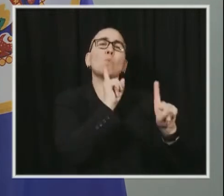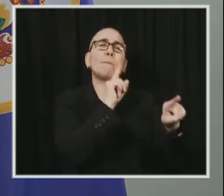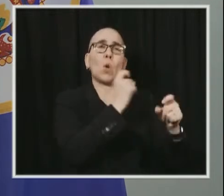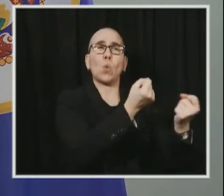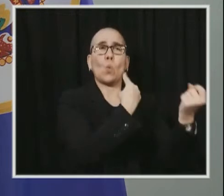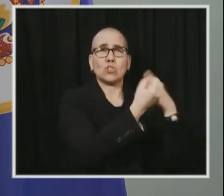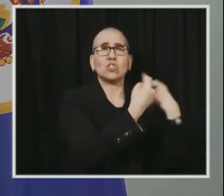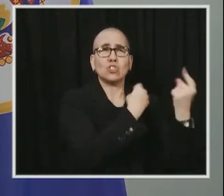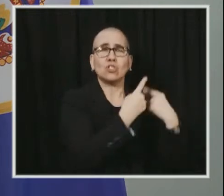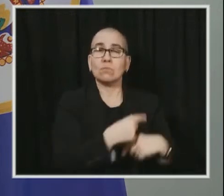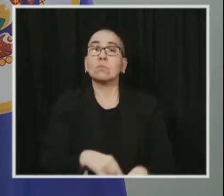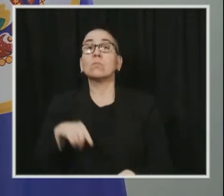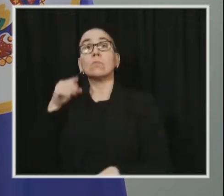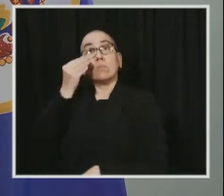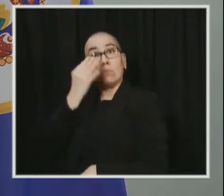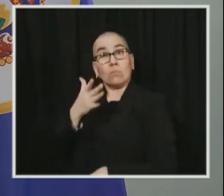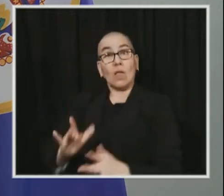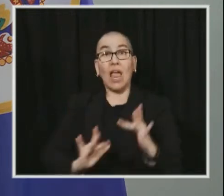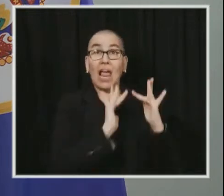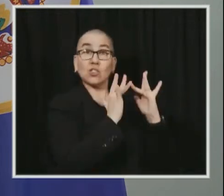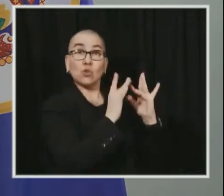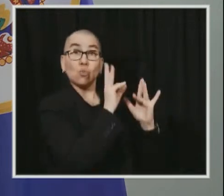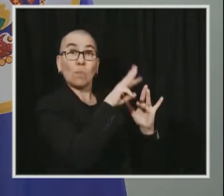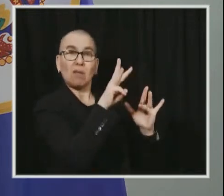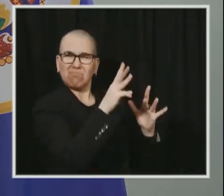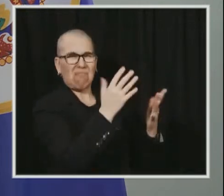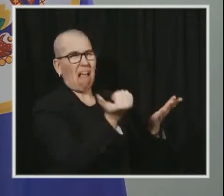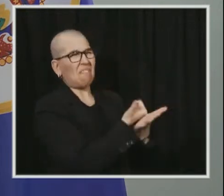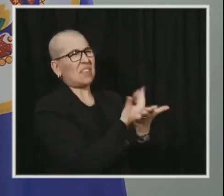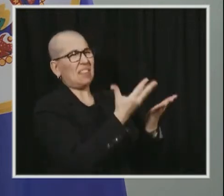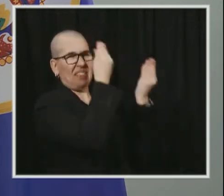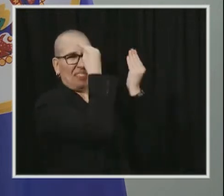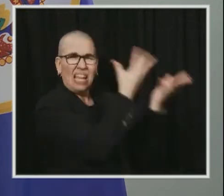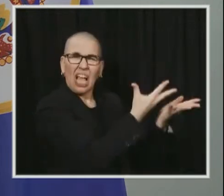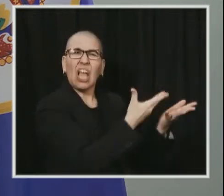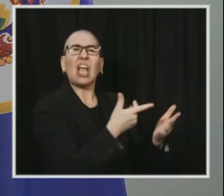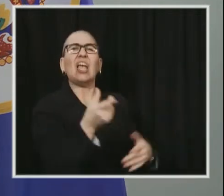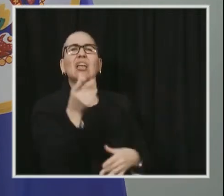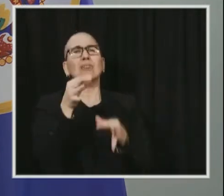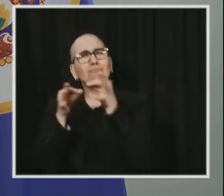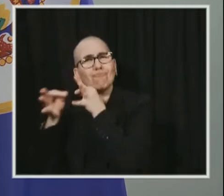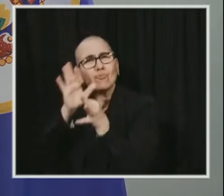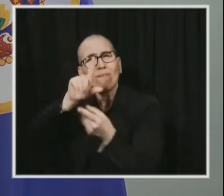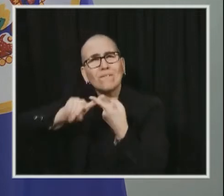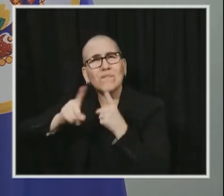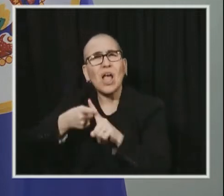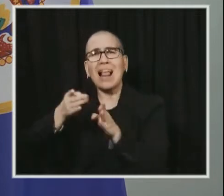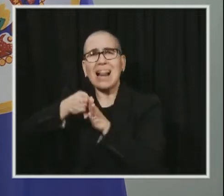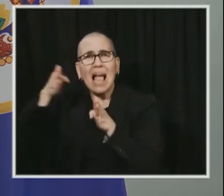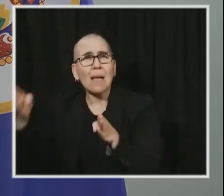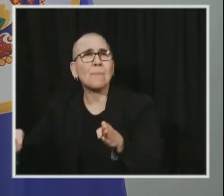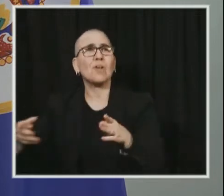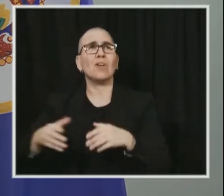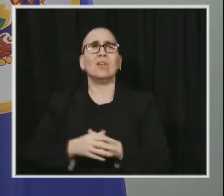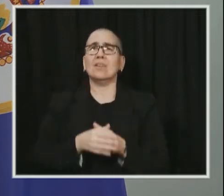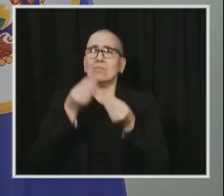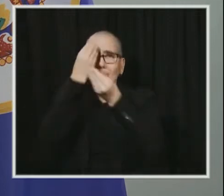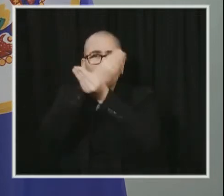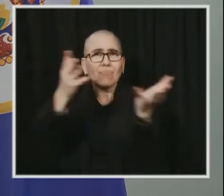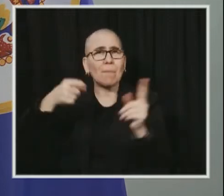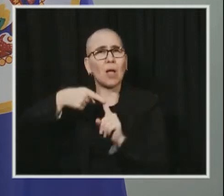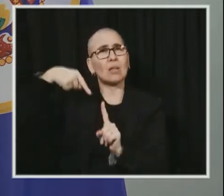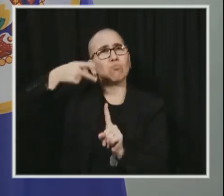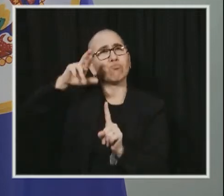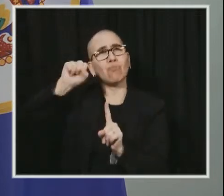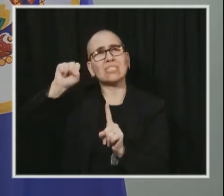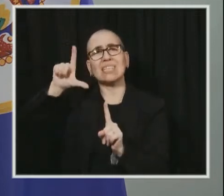inform your neighbors, talk to them about what's going on. But Minnesota, this is the press conference on COVID that many of us have been waiting for. I, for one,